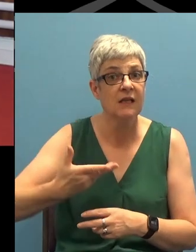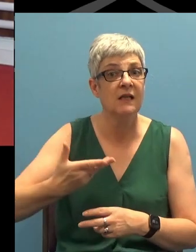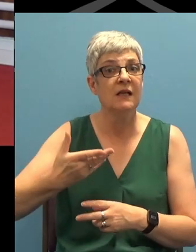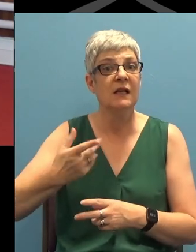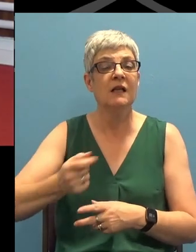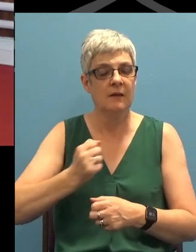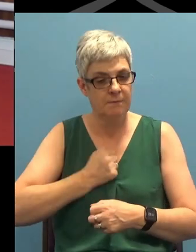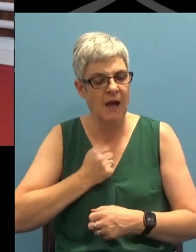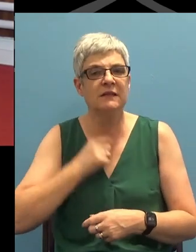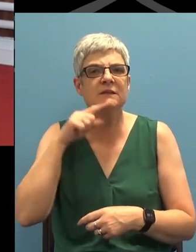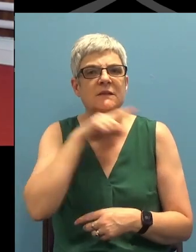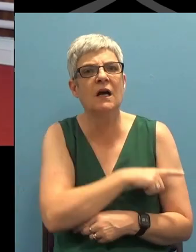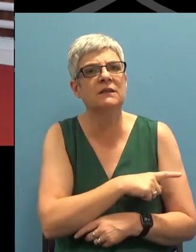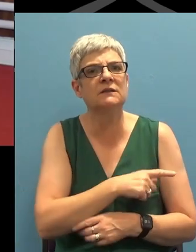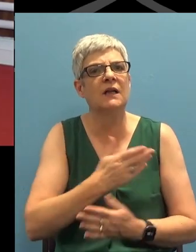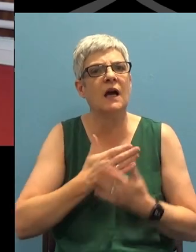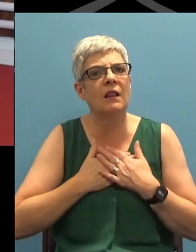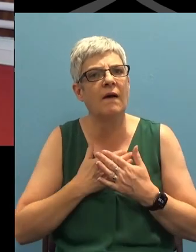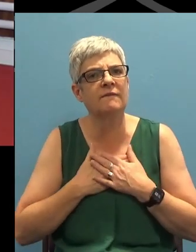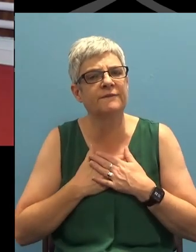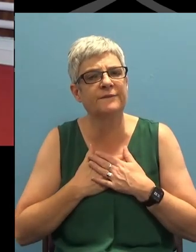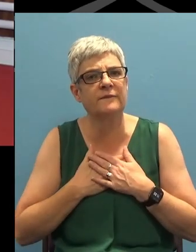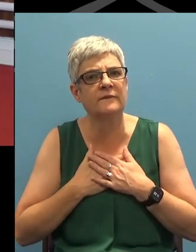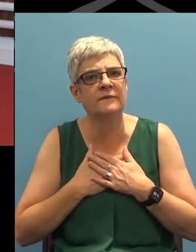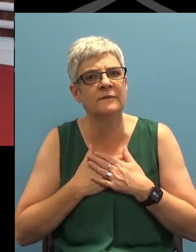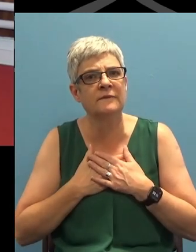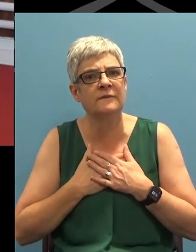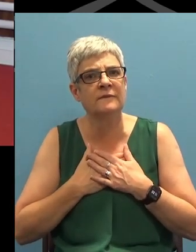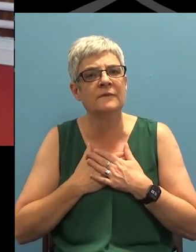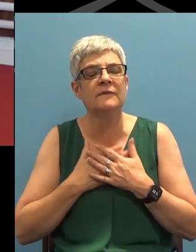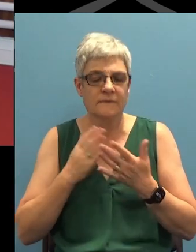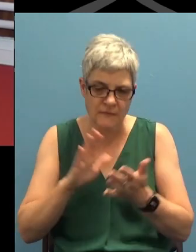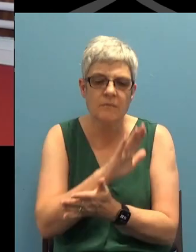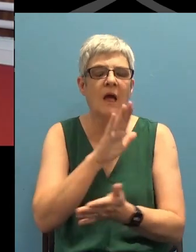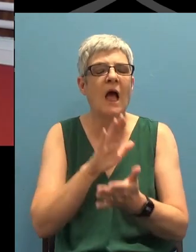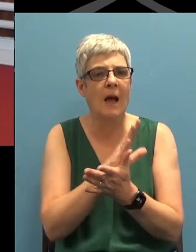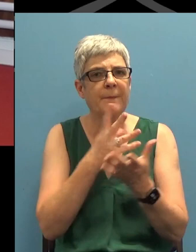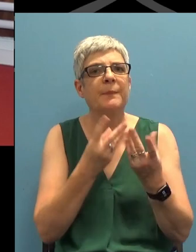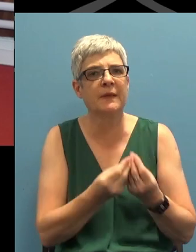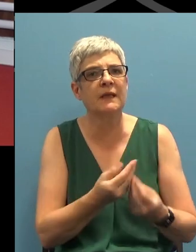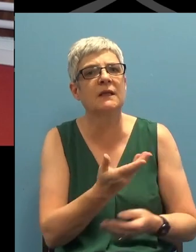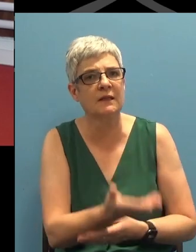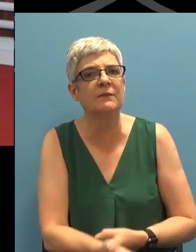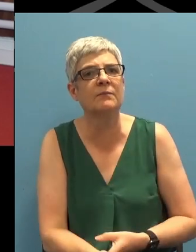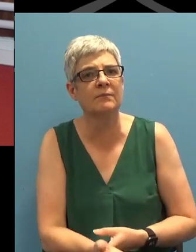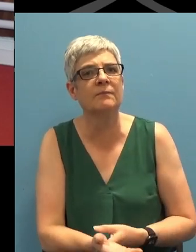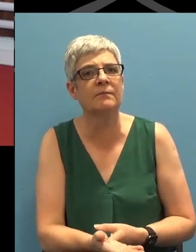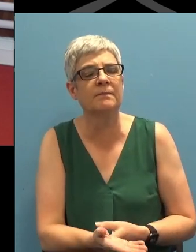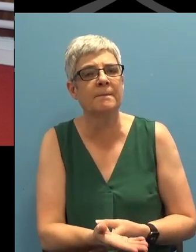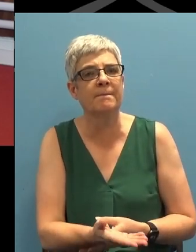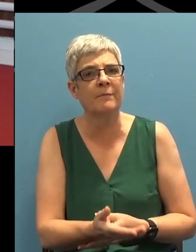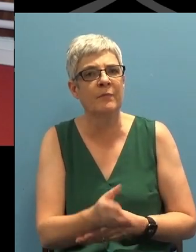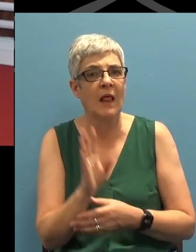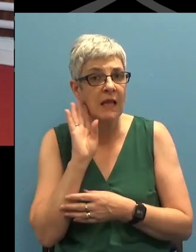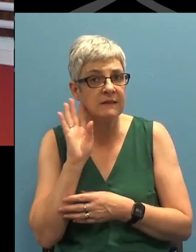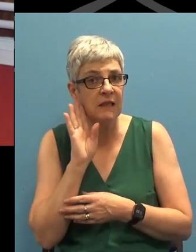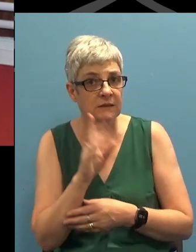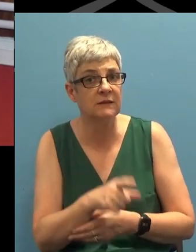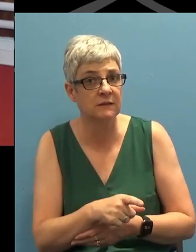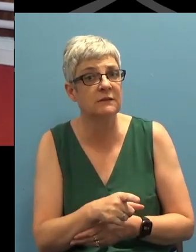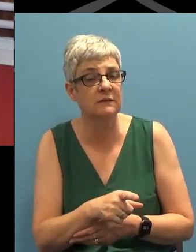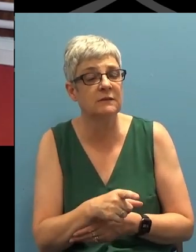is my Son, whom I love. With him I am well pleased. Listen to